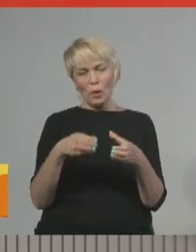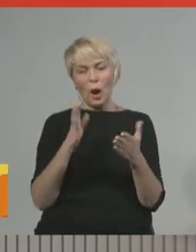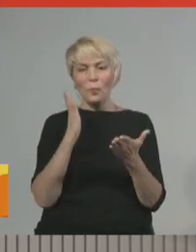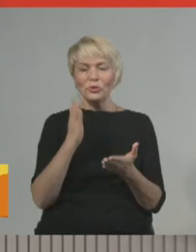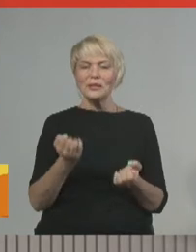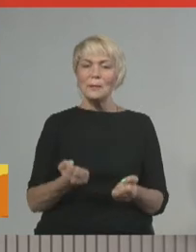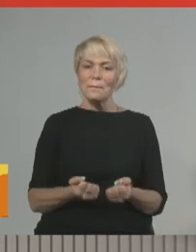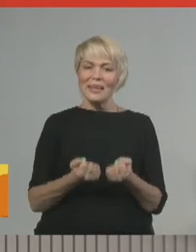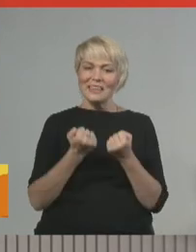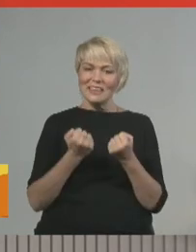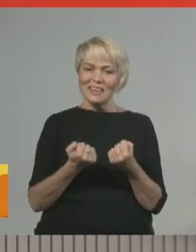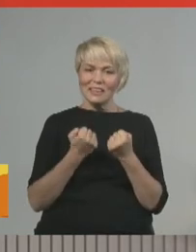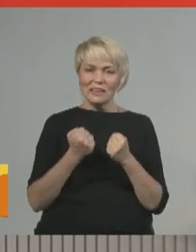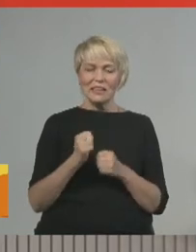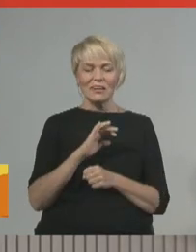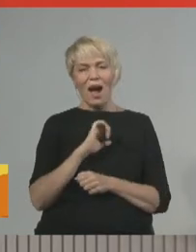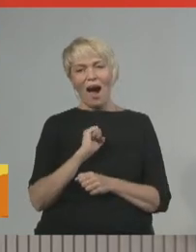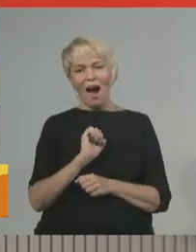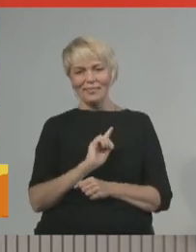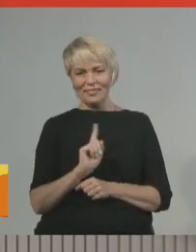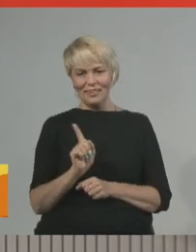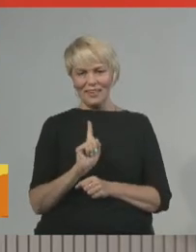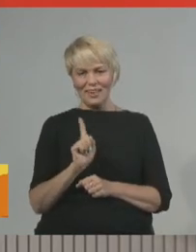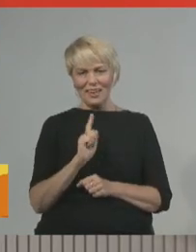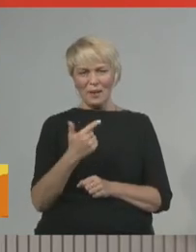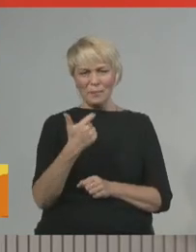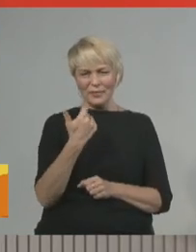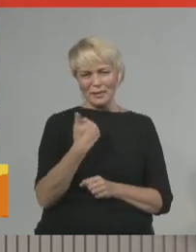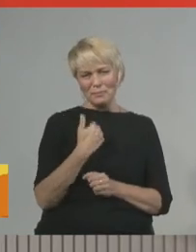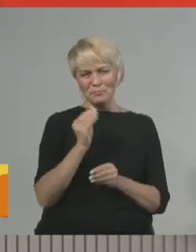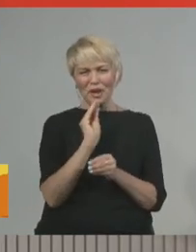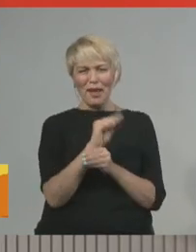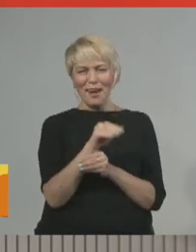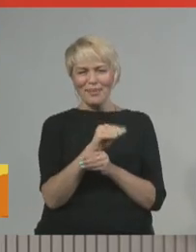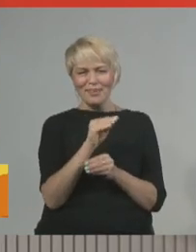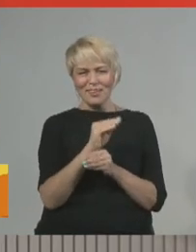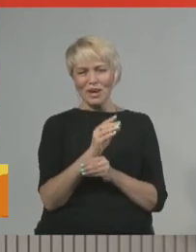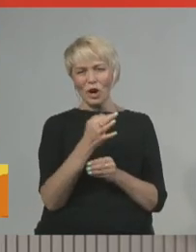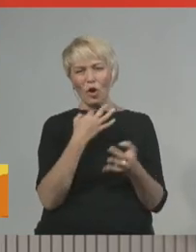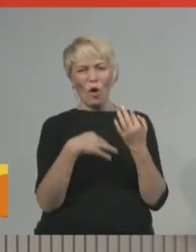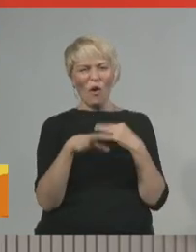is going to support and not criticize